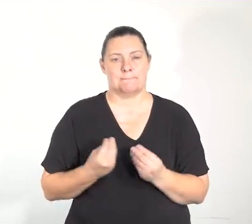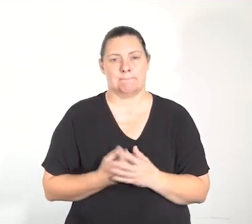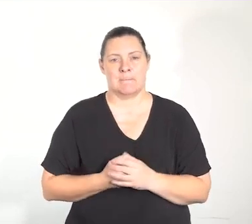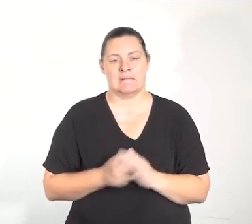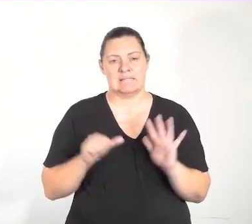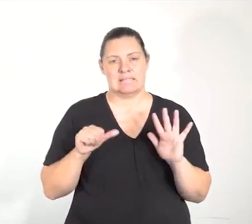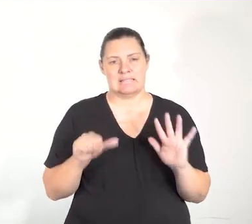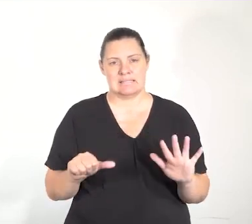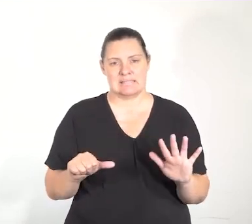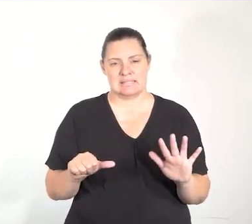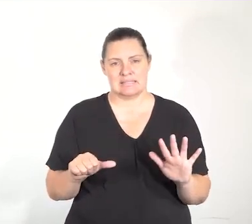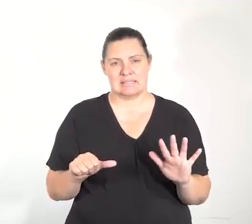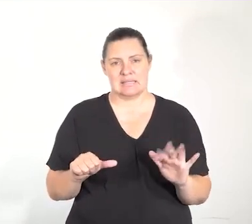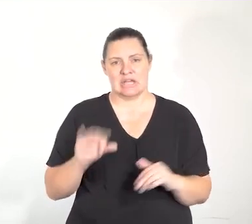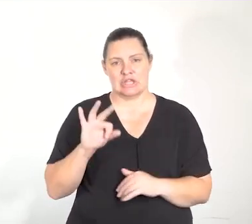give me